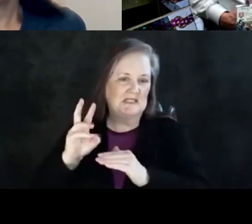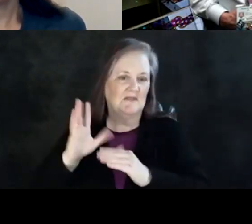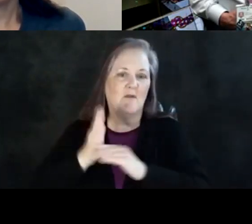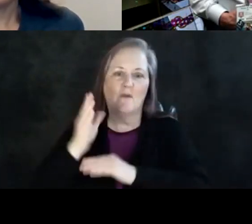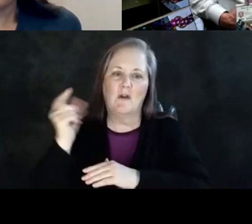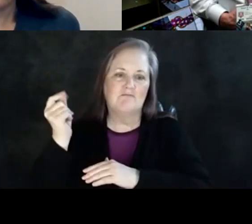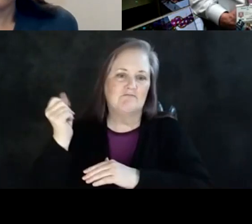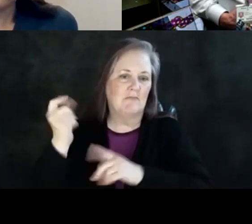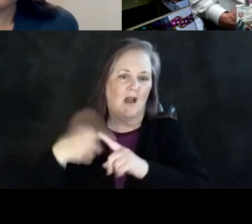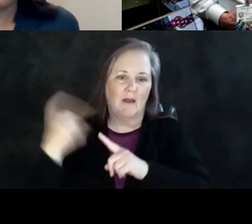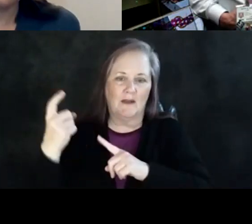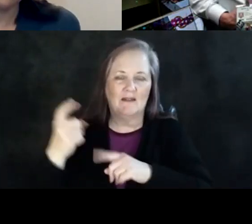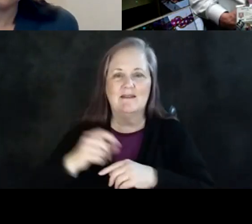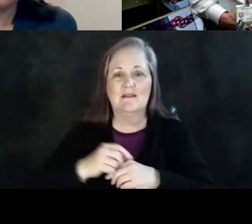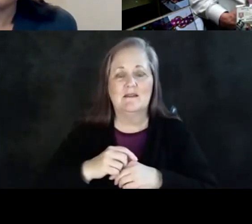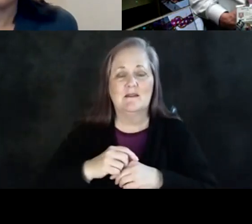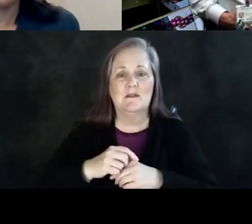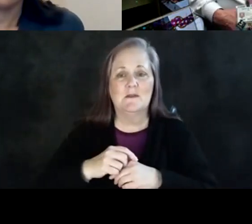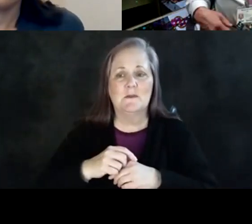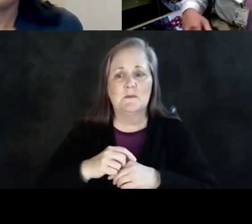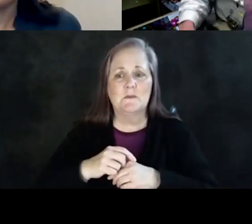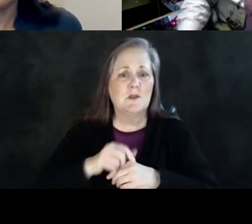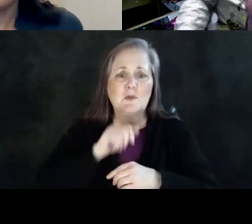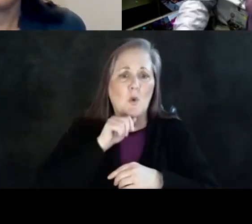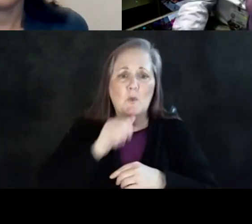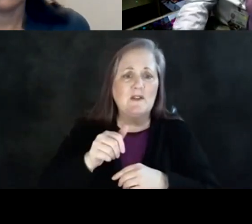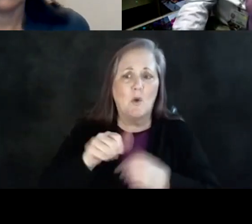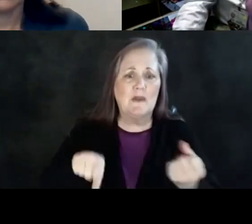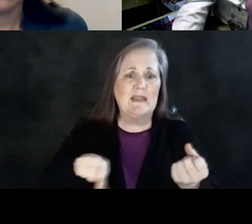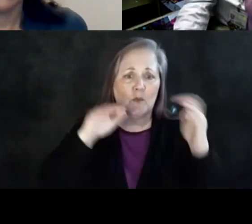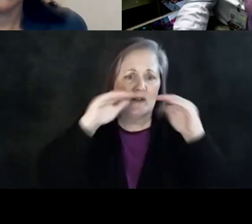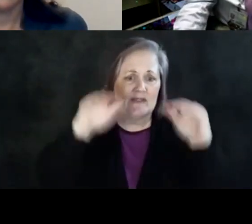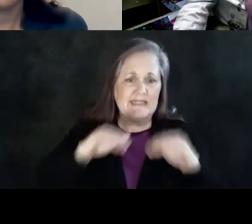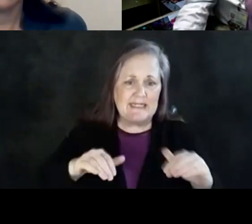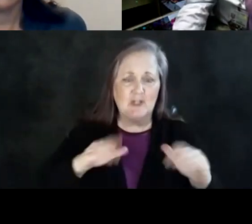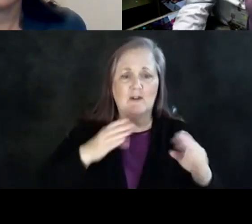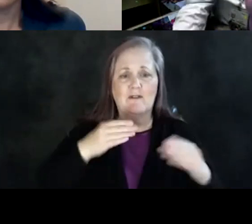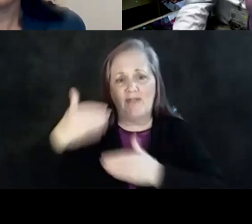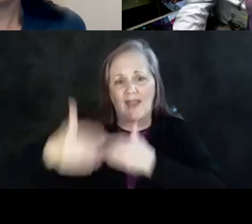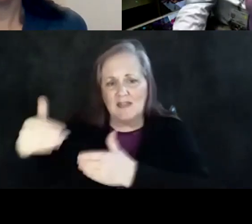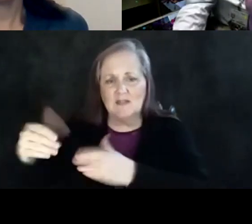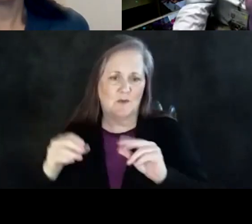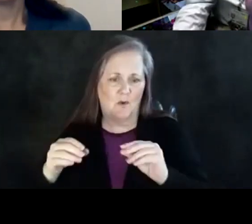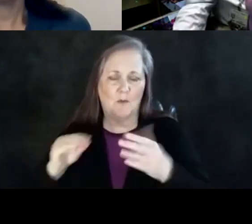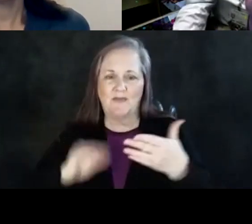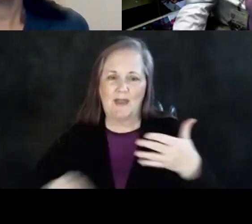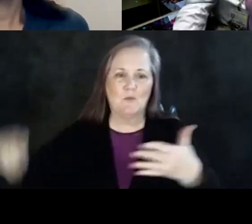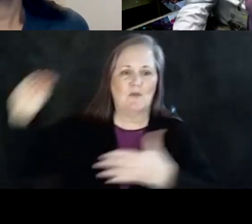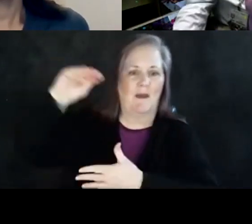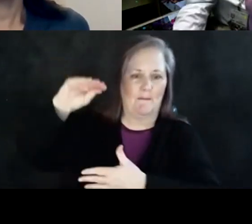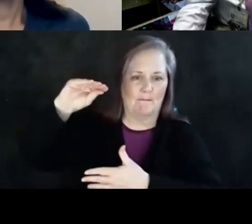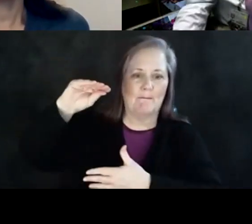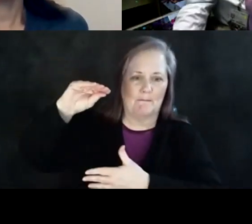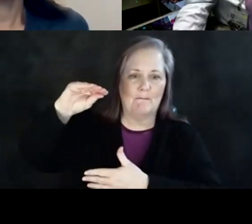instead. So it does not do away with different tiers or phases, but it does move them up